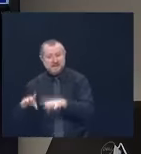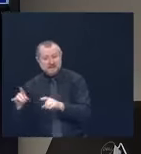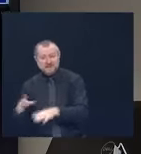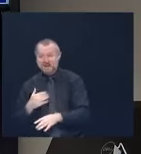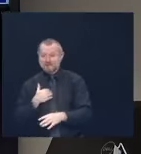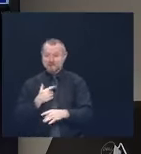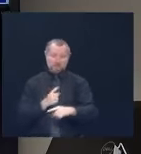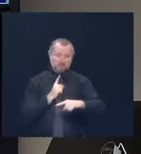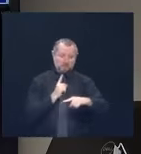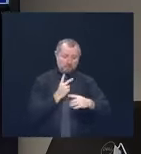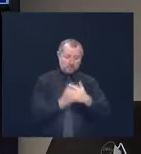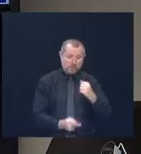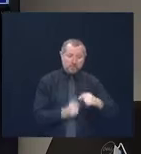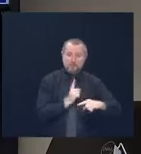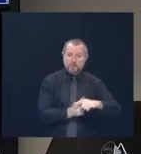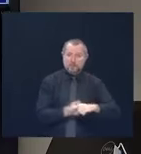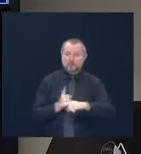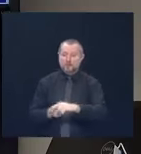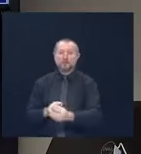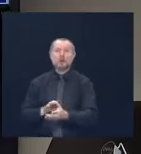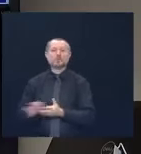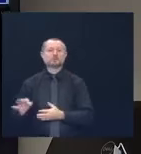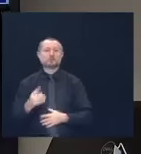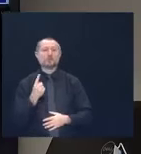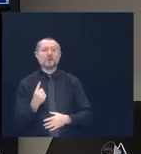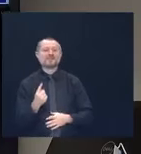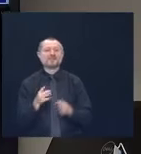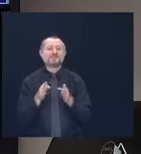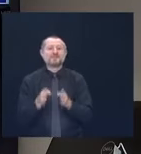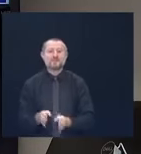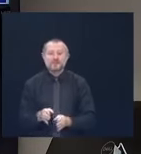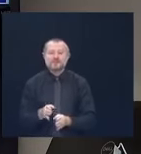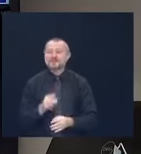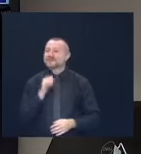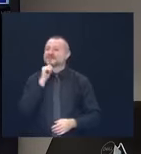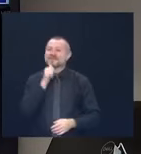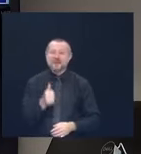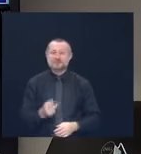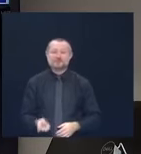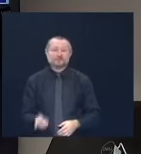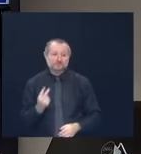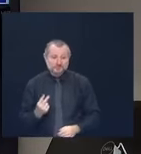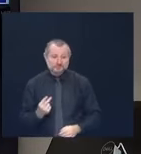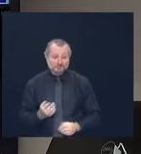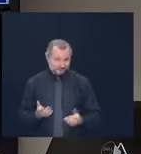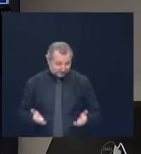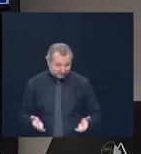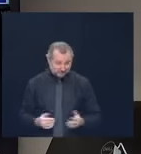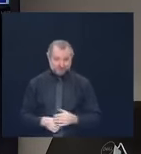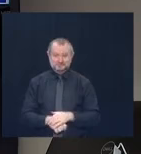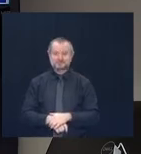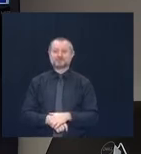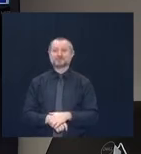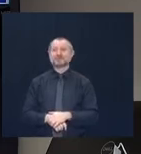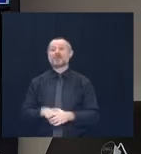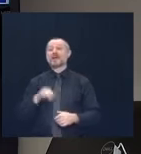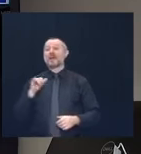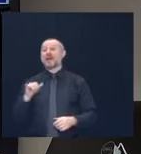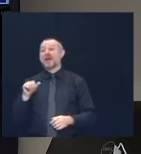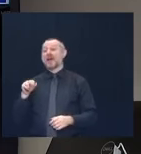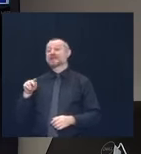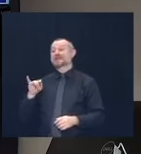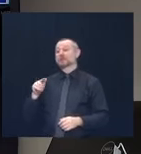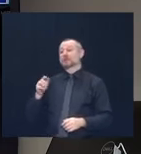would only count one of those. So this, if you look at if you solely look at antigen testing, is that making the